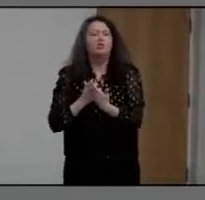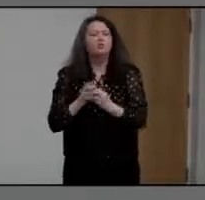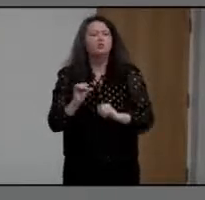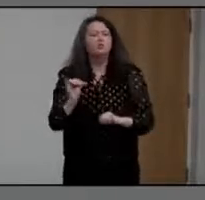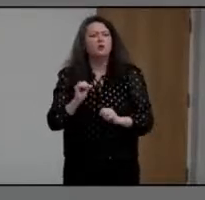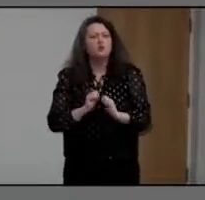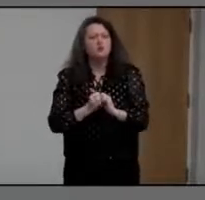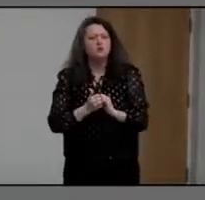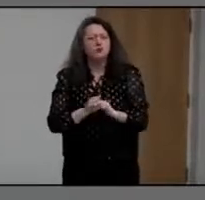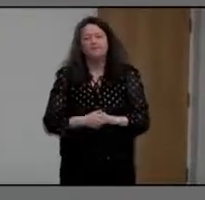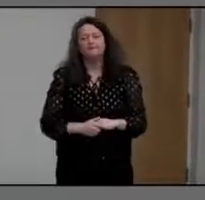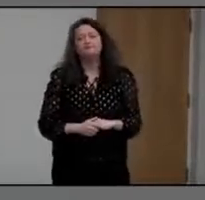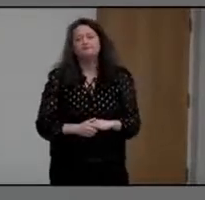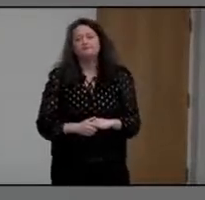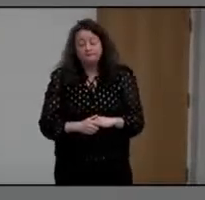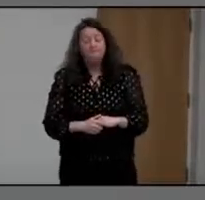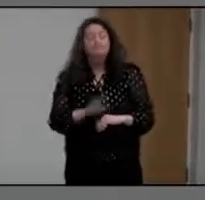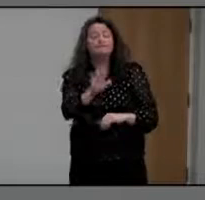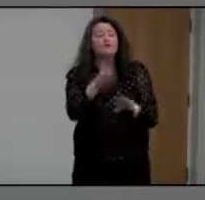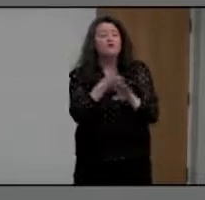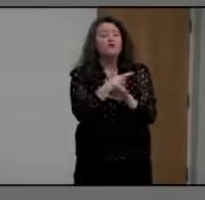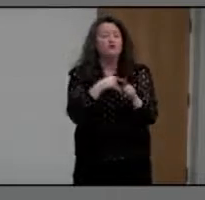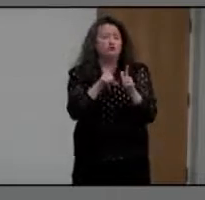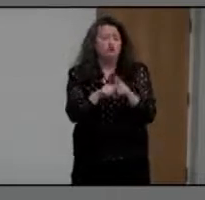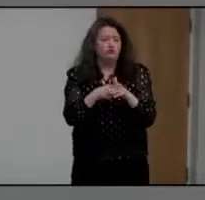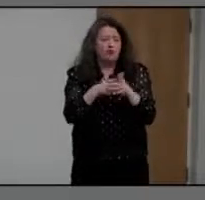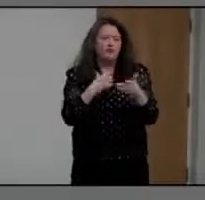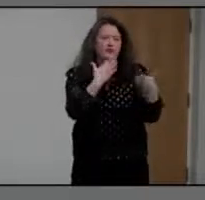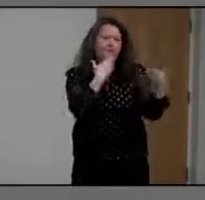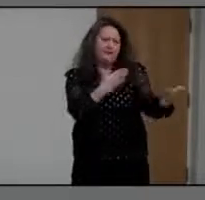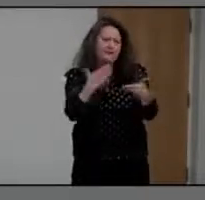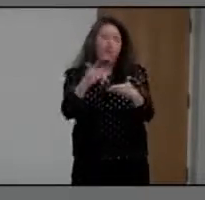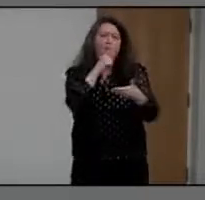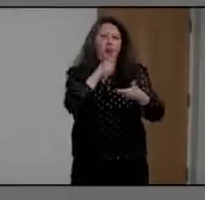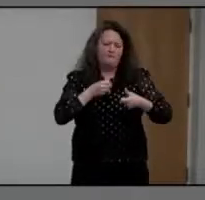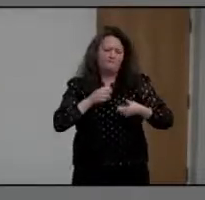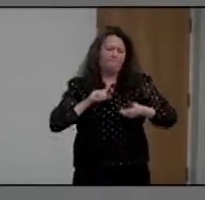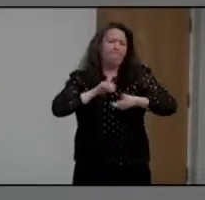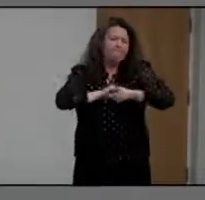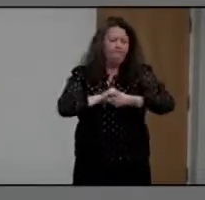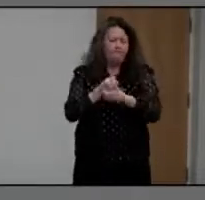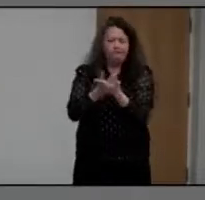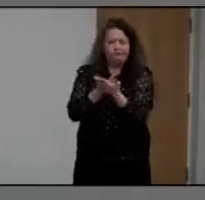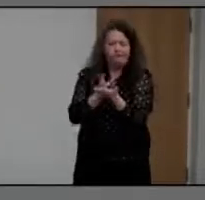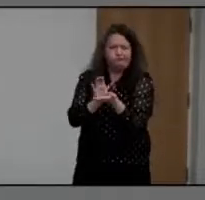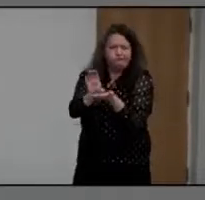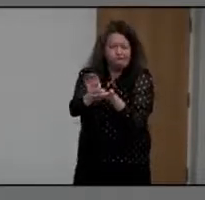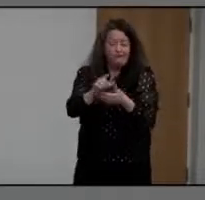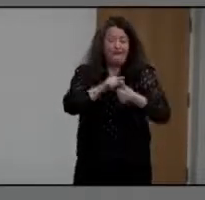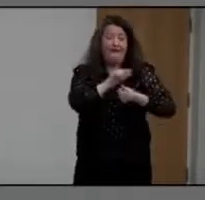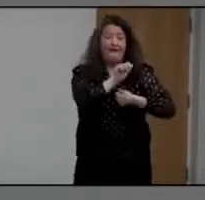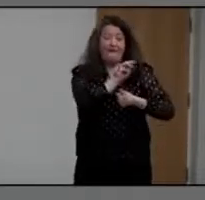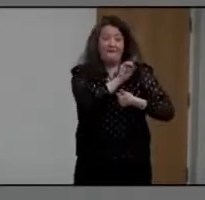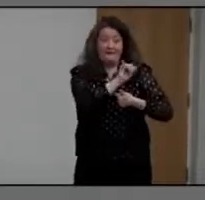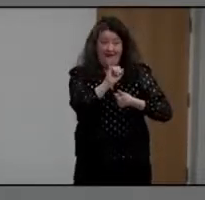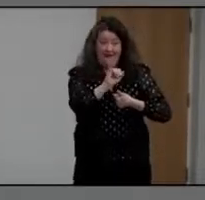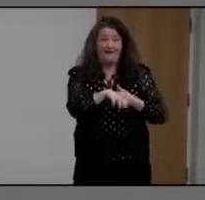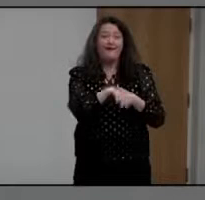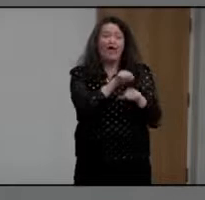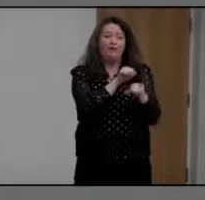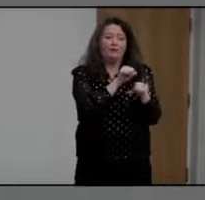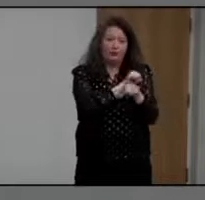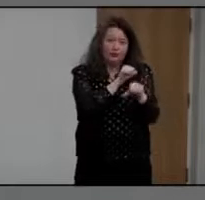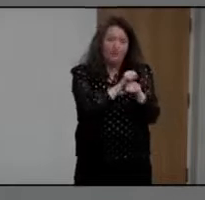begin, I'd like to thank our partners and the organizers of tonight's event: AMI, the Alberta Machine